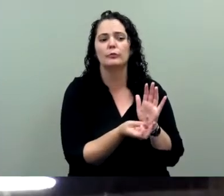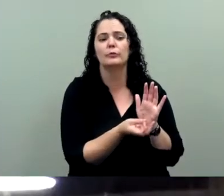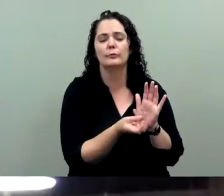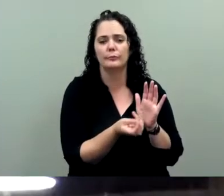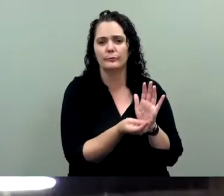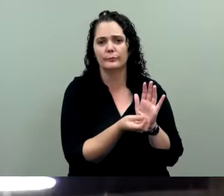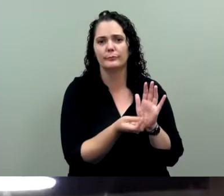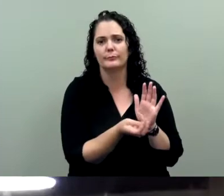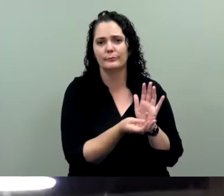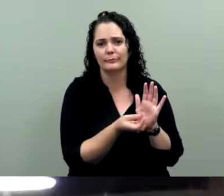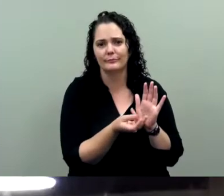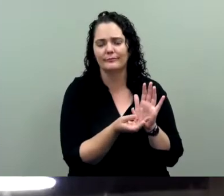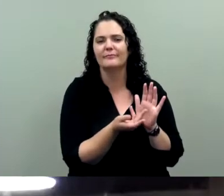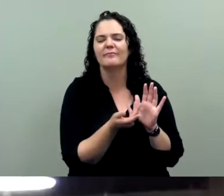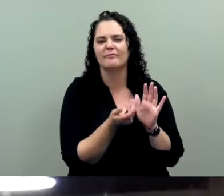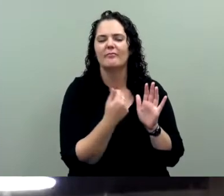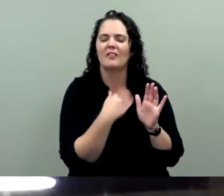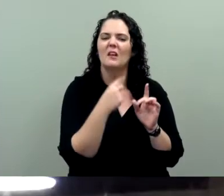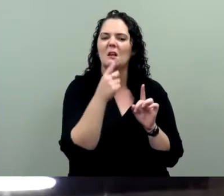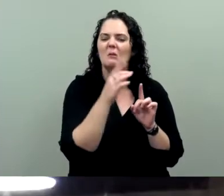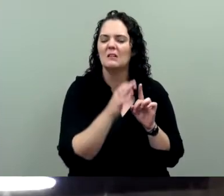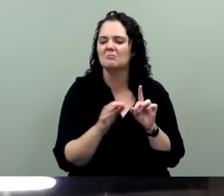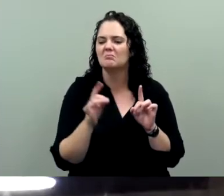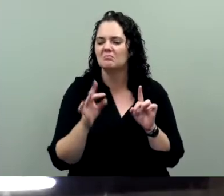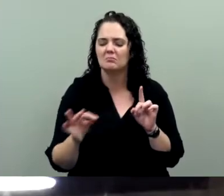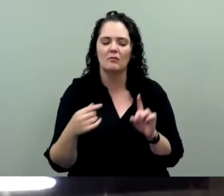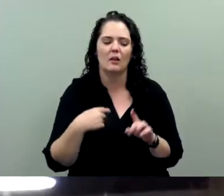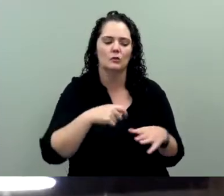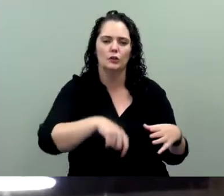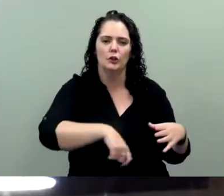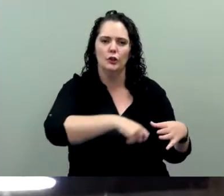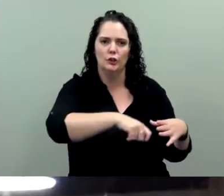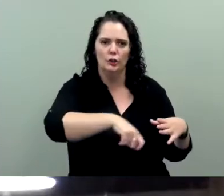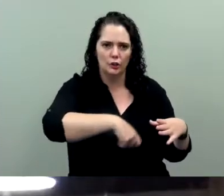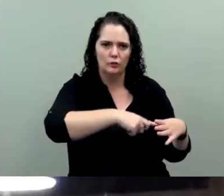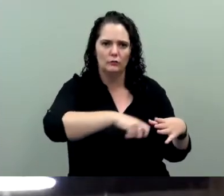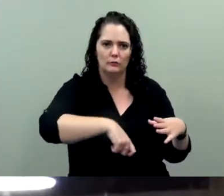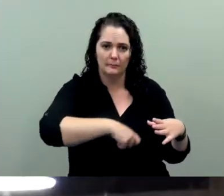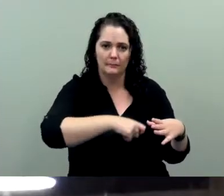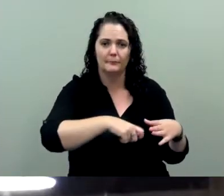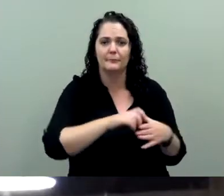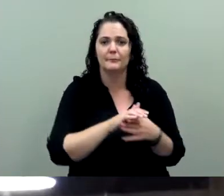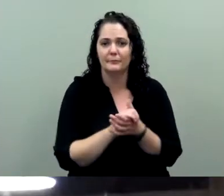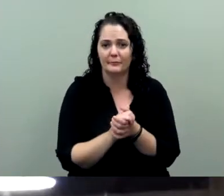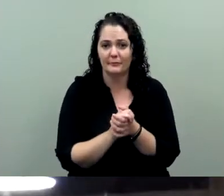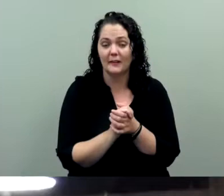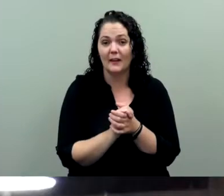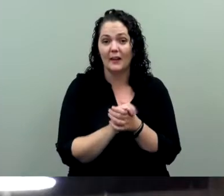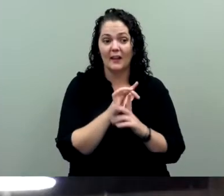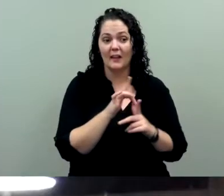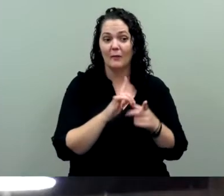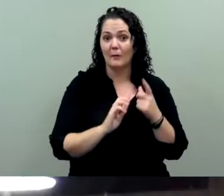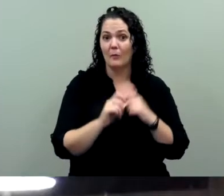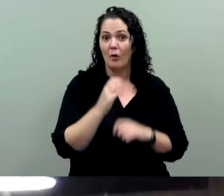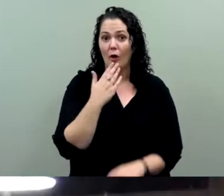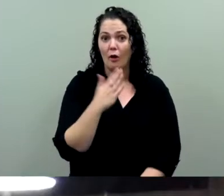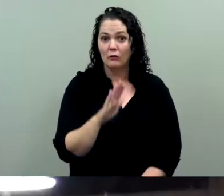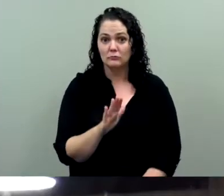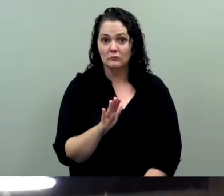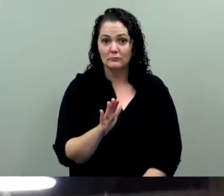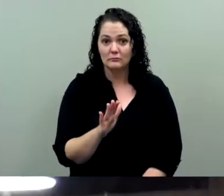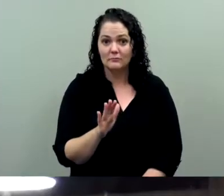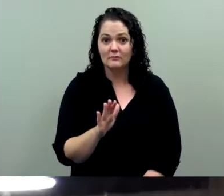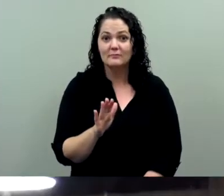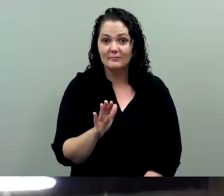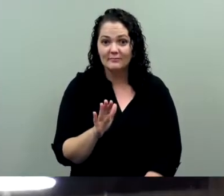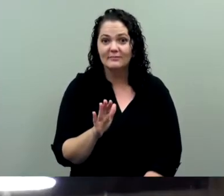to give it a bit of a stir there with my spoon. Now, after it gets hot, the water gets hot, after only a